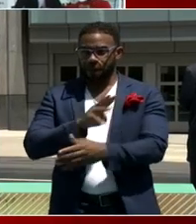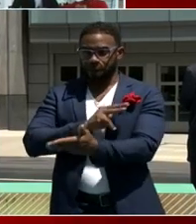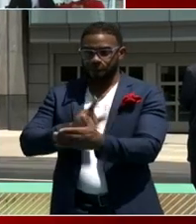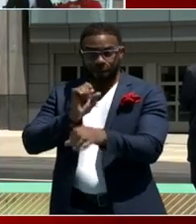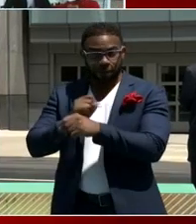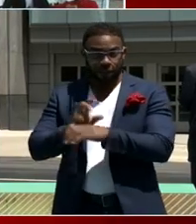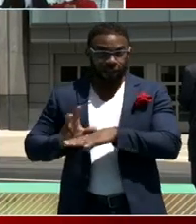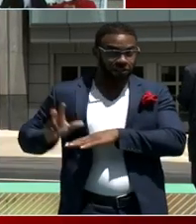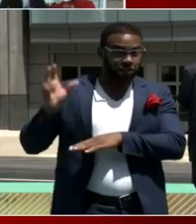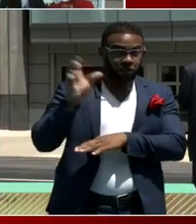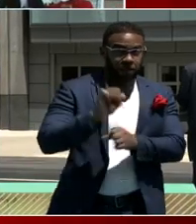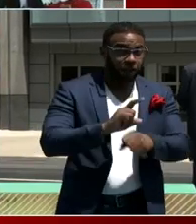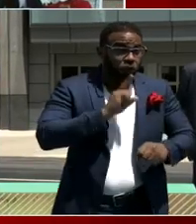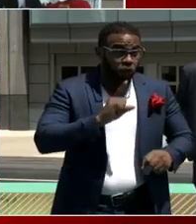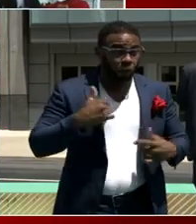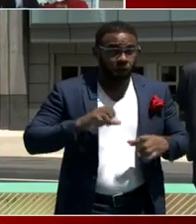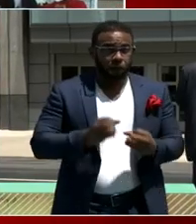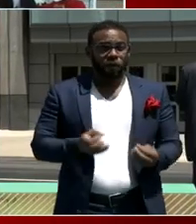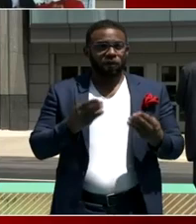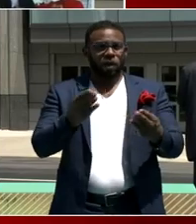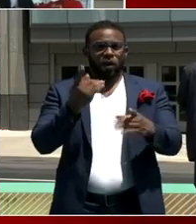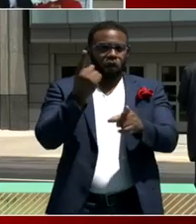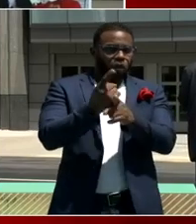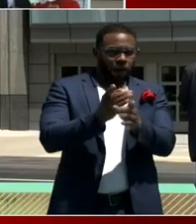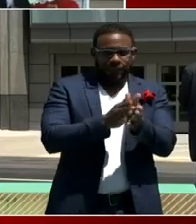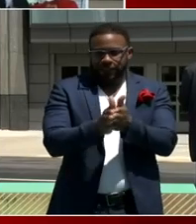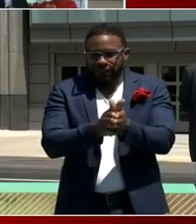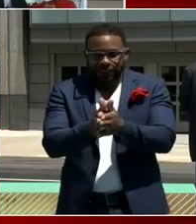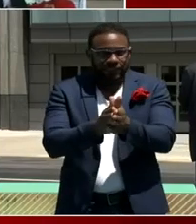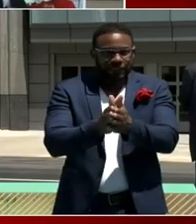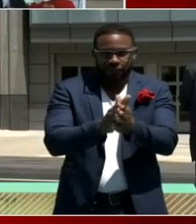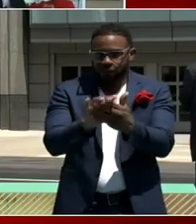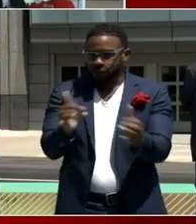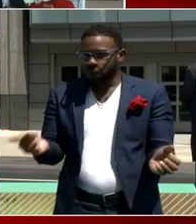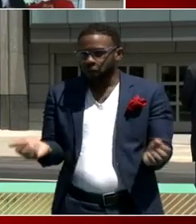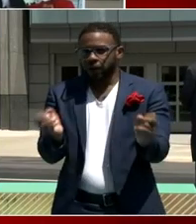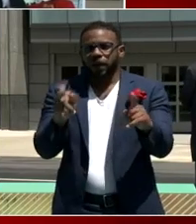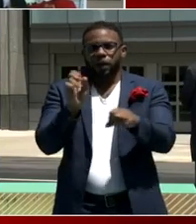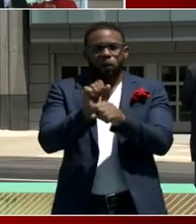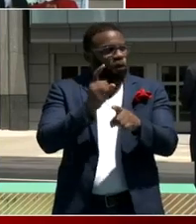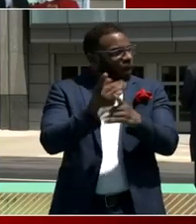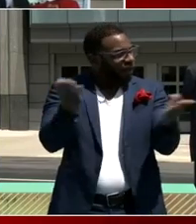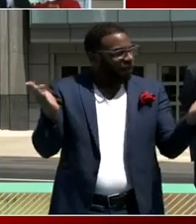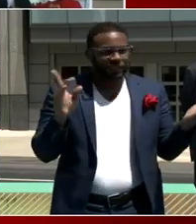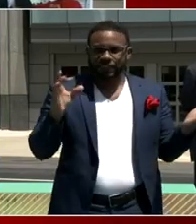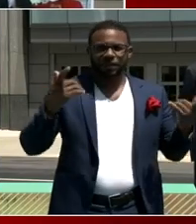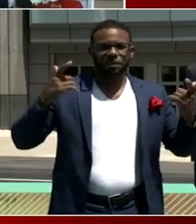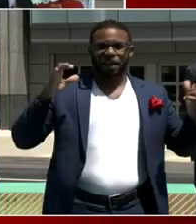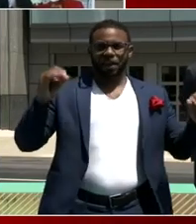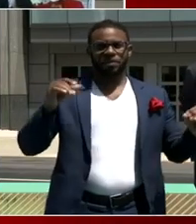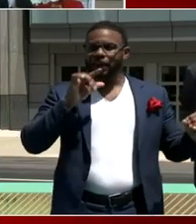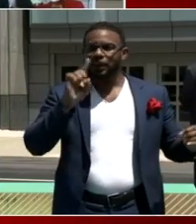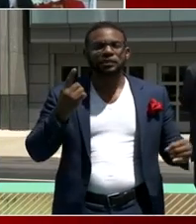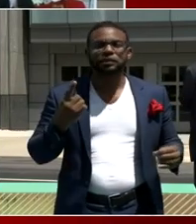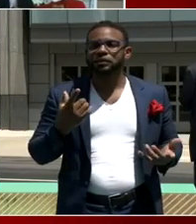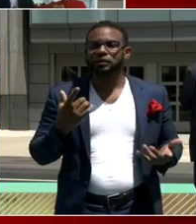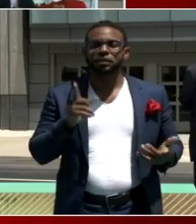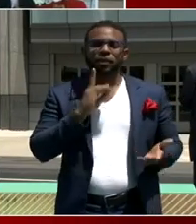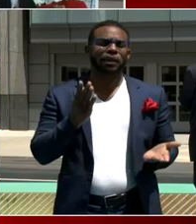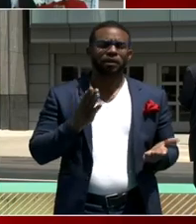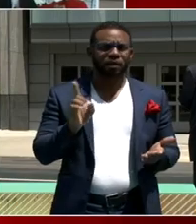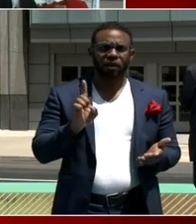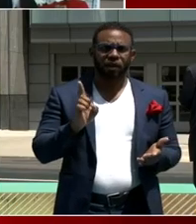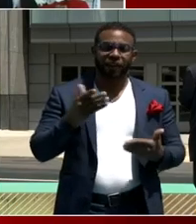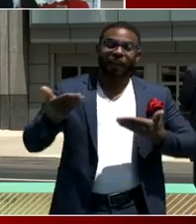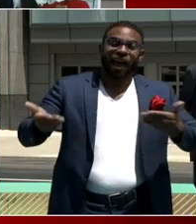made in order to make sure that we can provide the right incentives to bring employers right here to D.C., not just to be here to